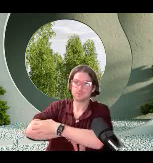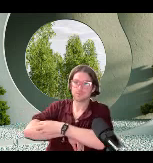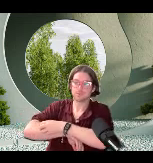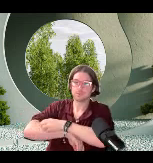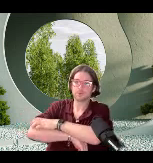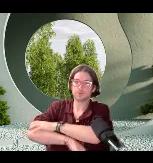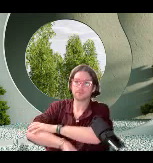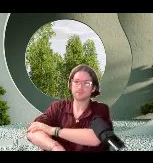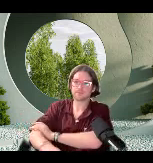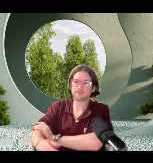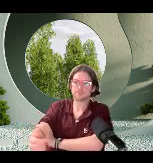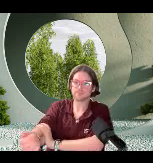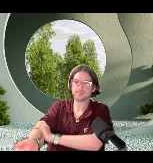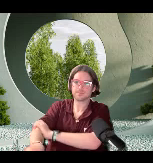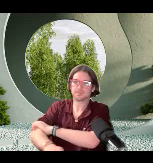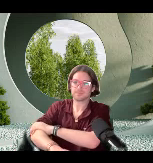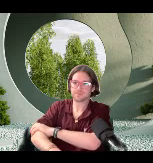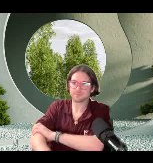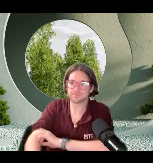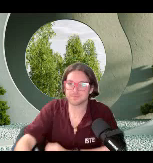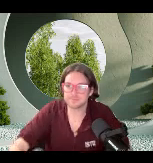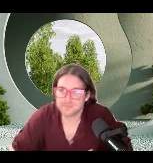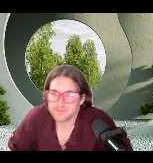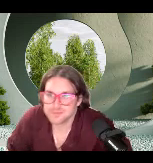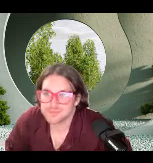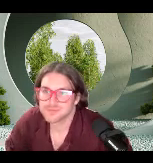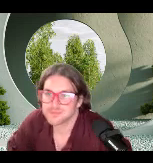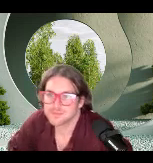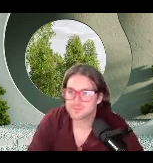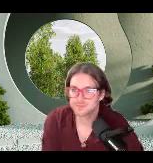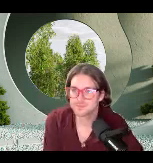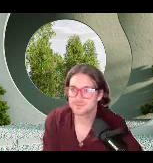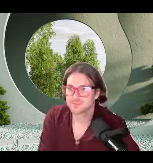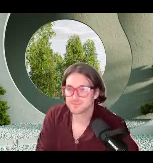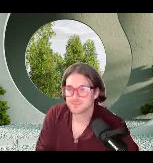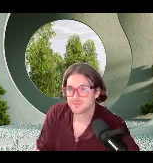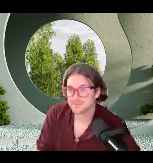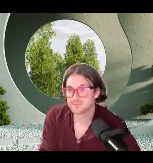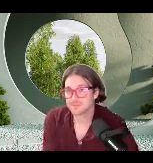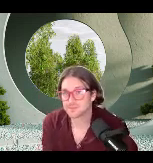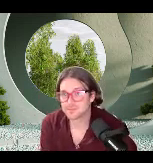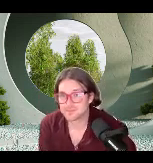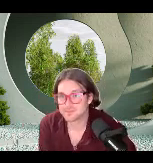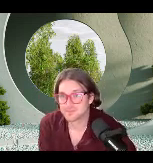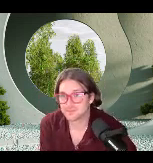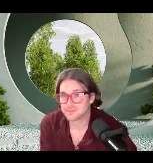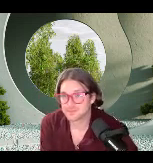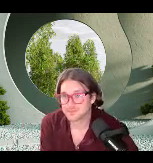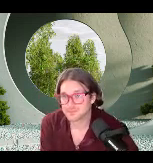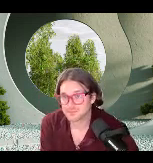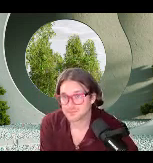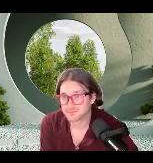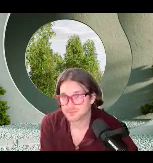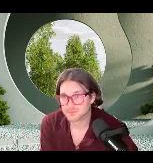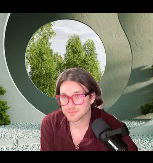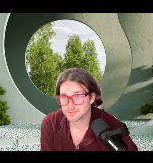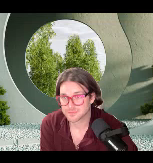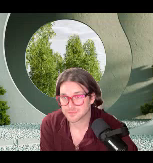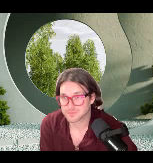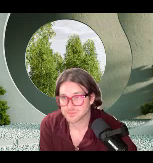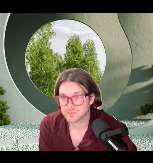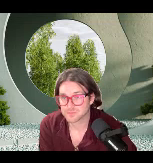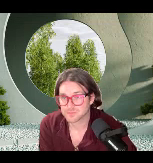But why? So we're going to talk about how a screen reader reads alt text. Now, I am not an expert at using a screen reader. I barely